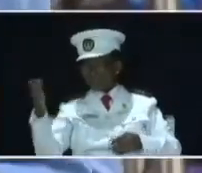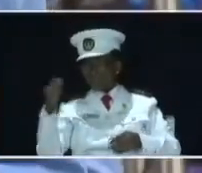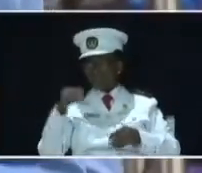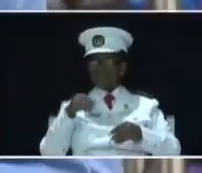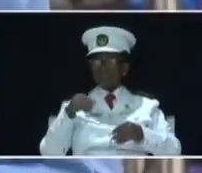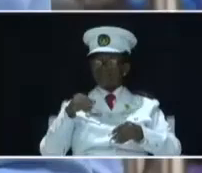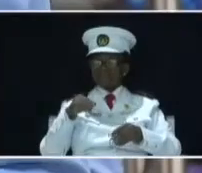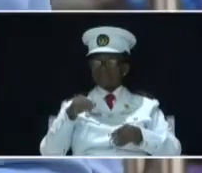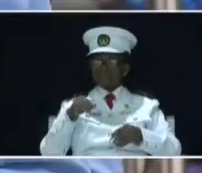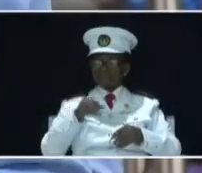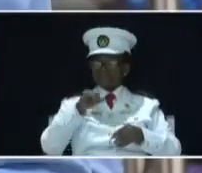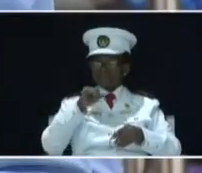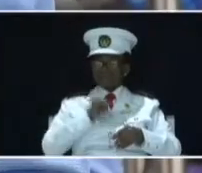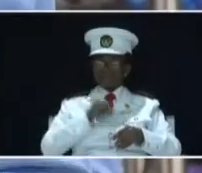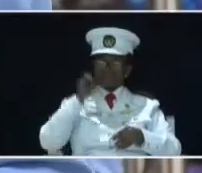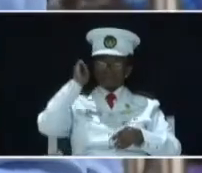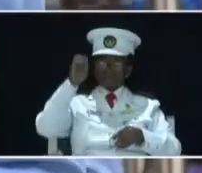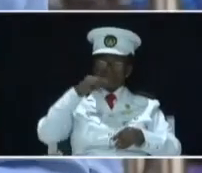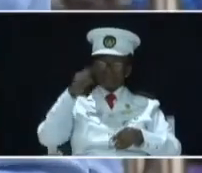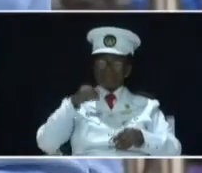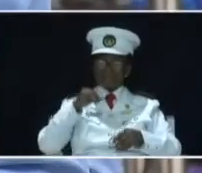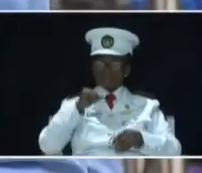So I look for one man.